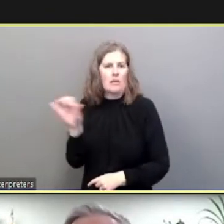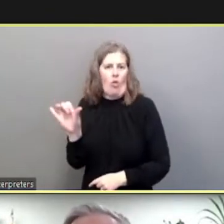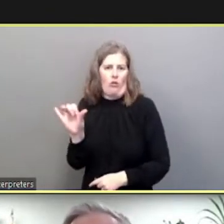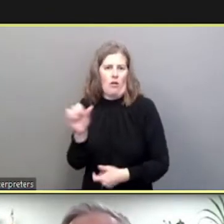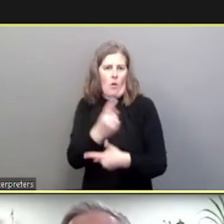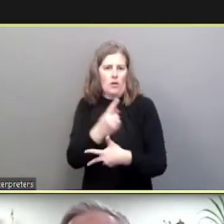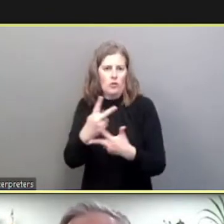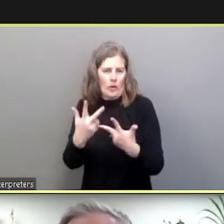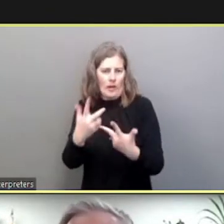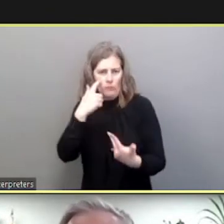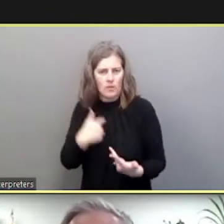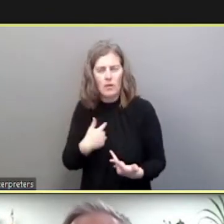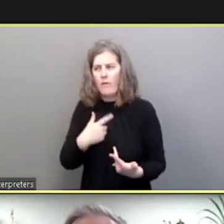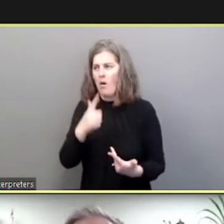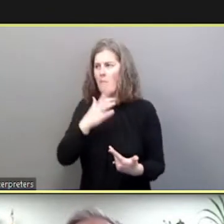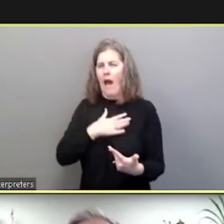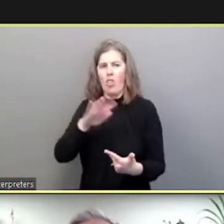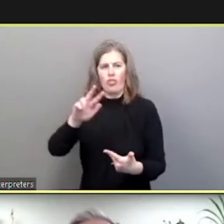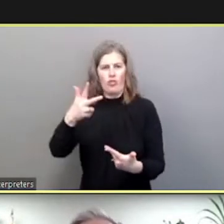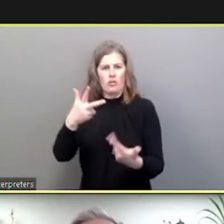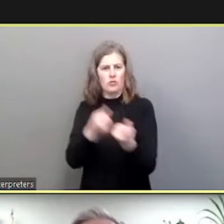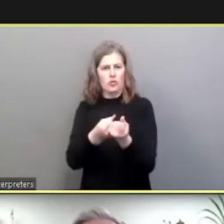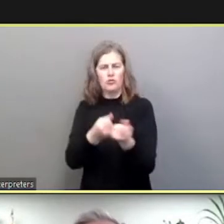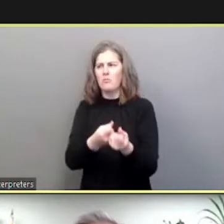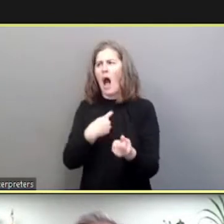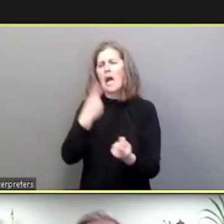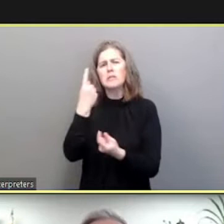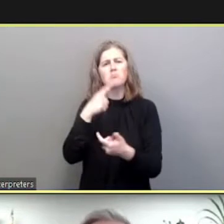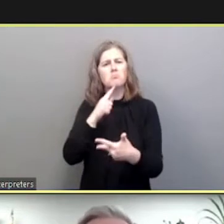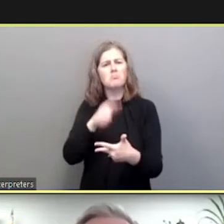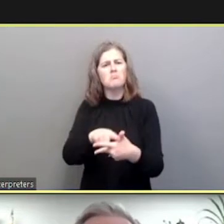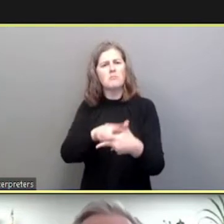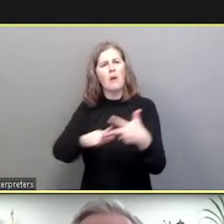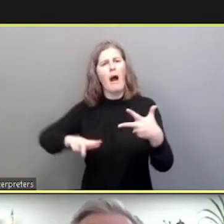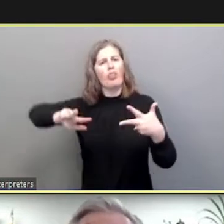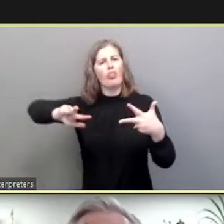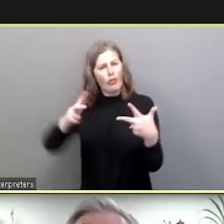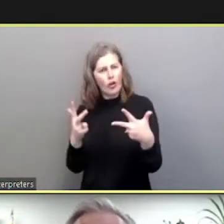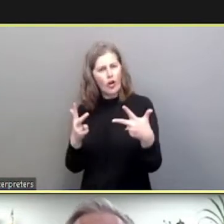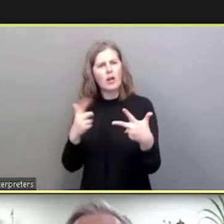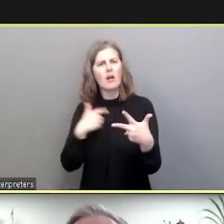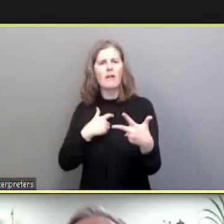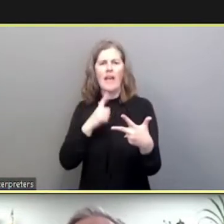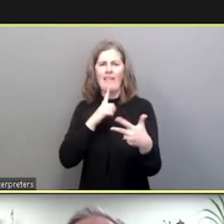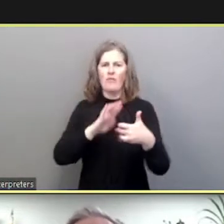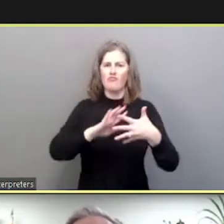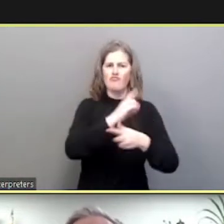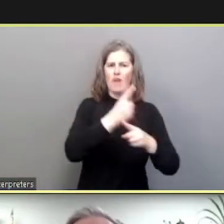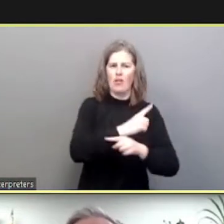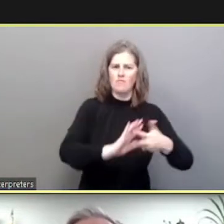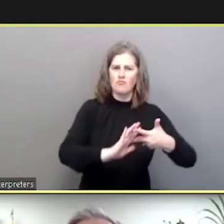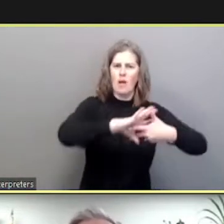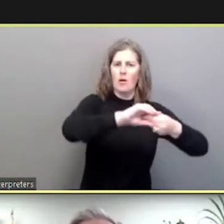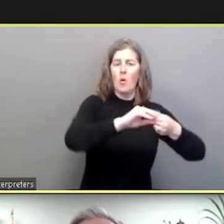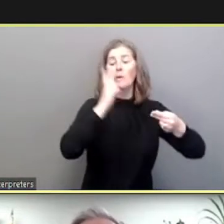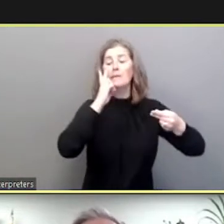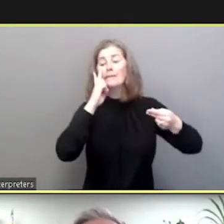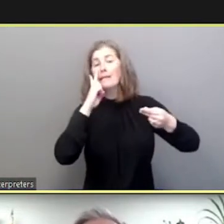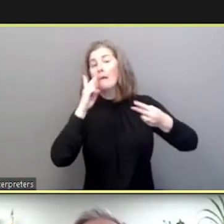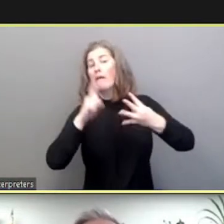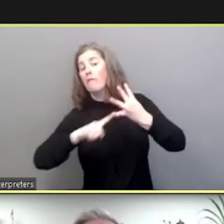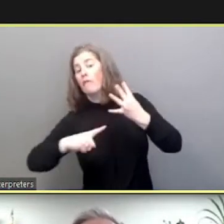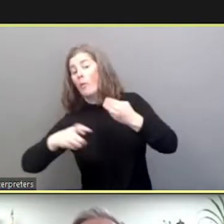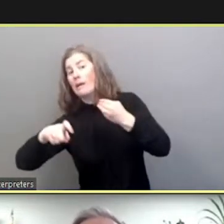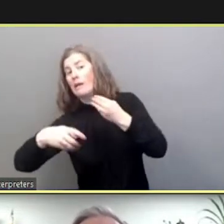So for me, when I got my booster last month, I considered it my 3rd shot in my primary series. Time will tell if we